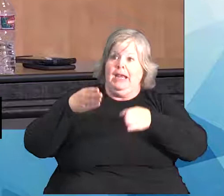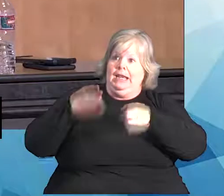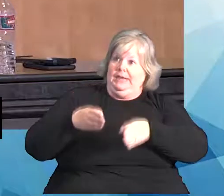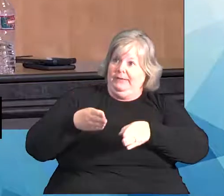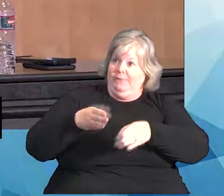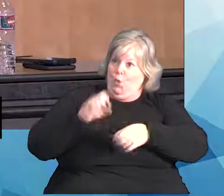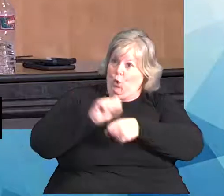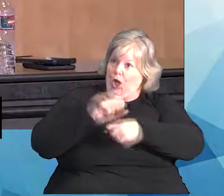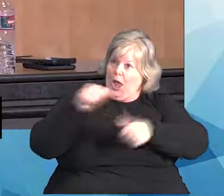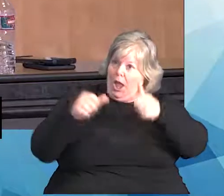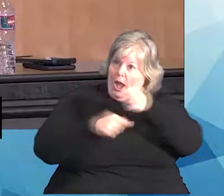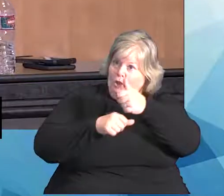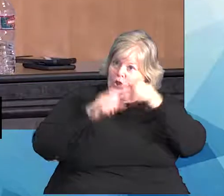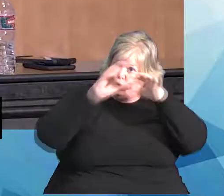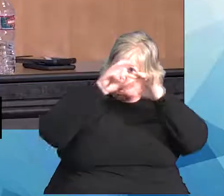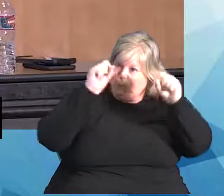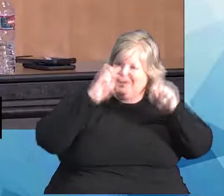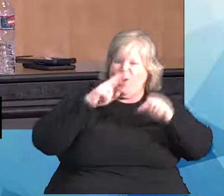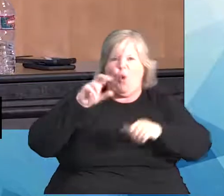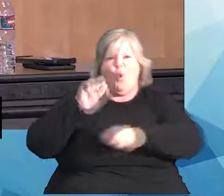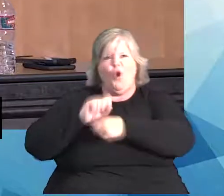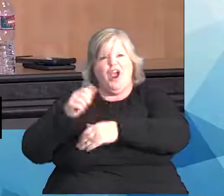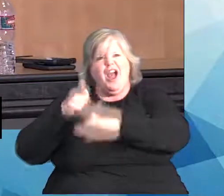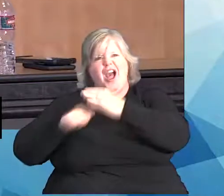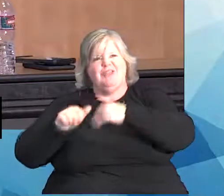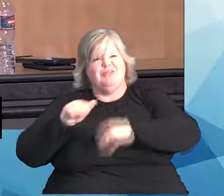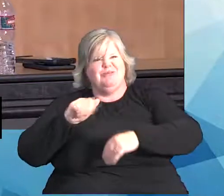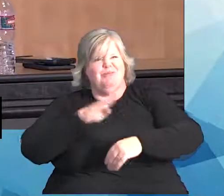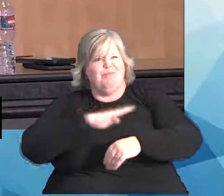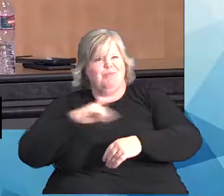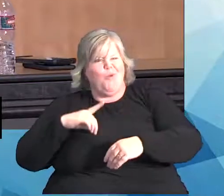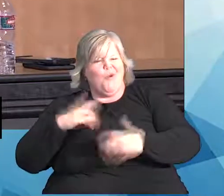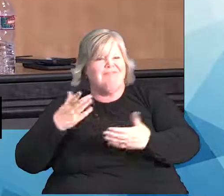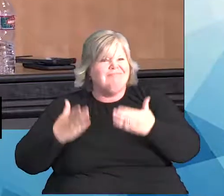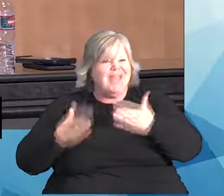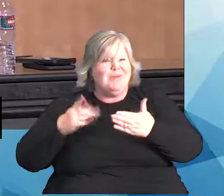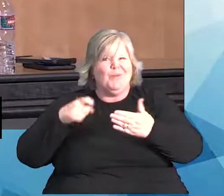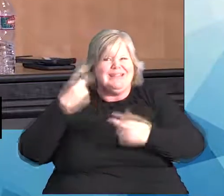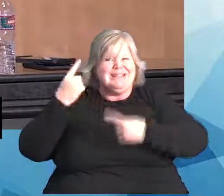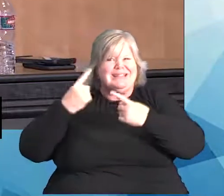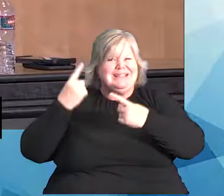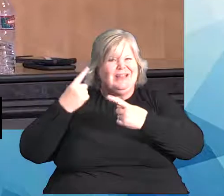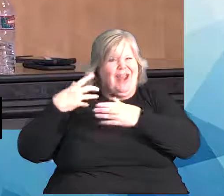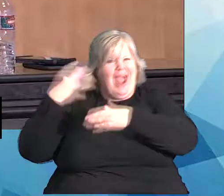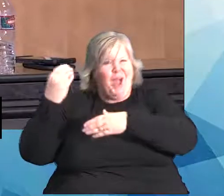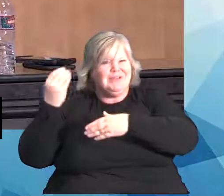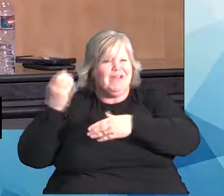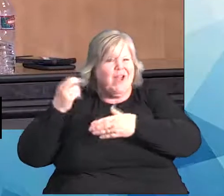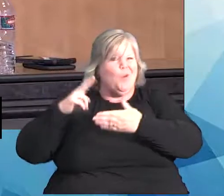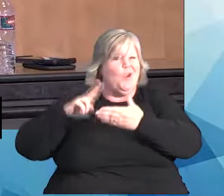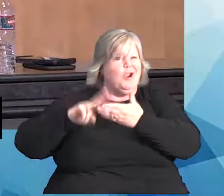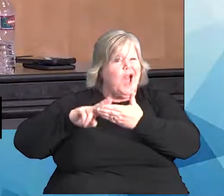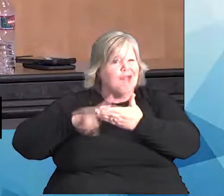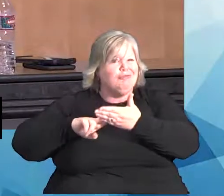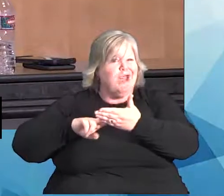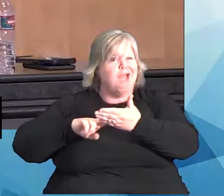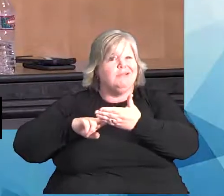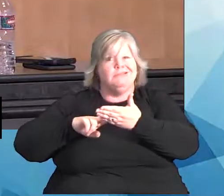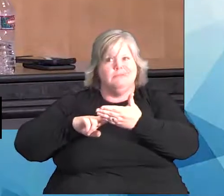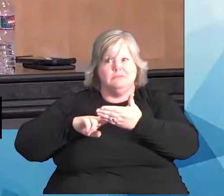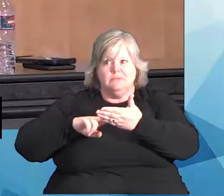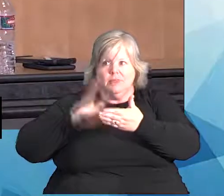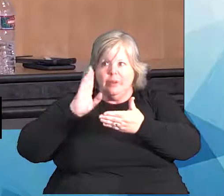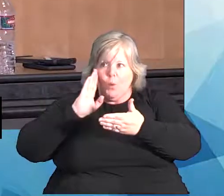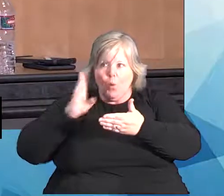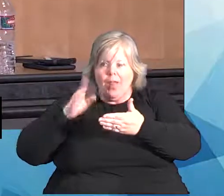the superintendent or for the board? Do we need to consider a separate or outside position or contract who would report directly